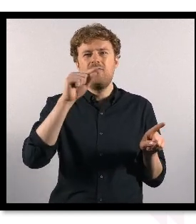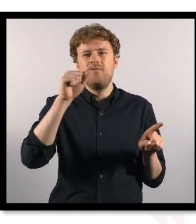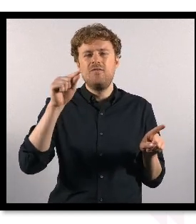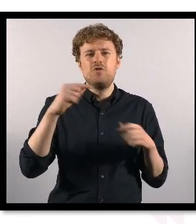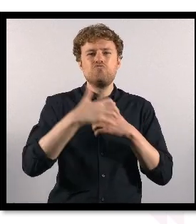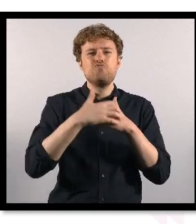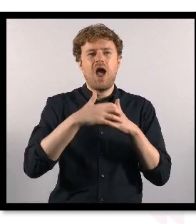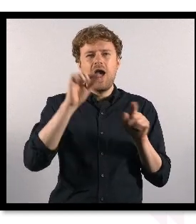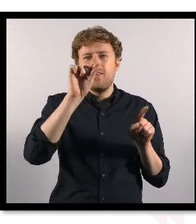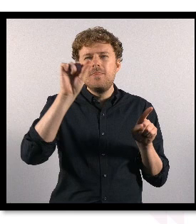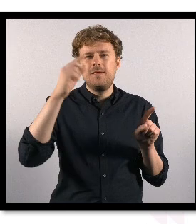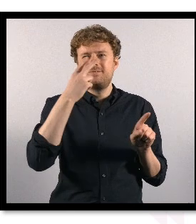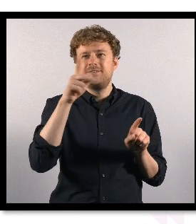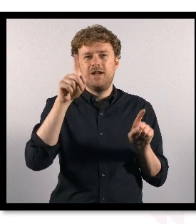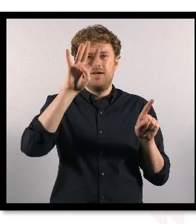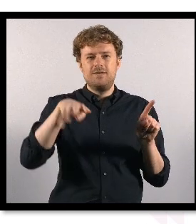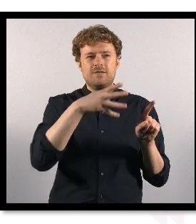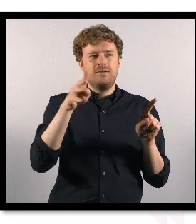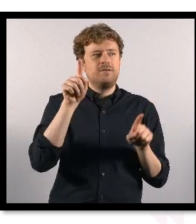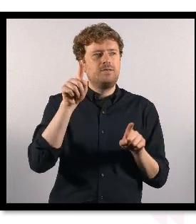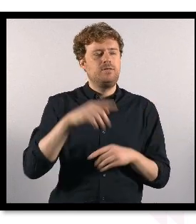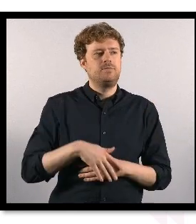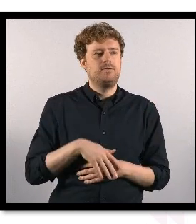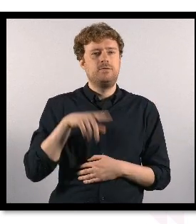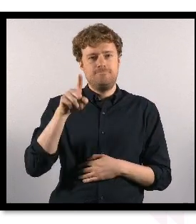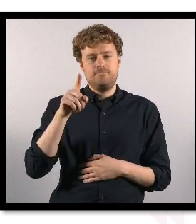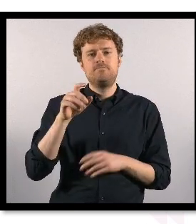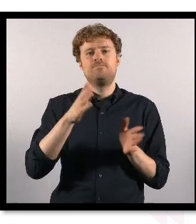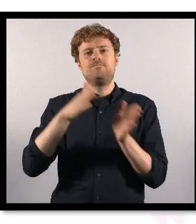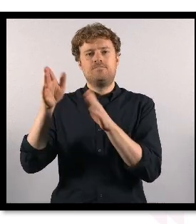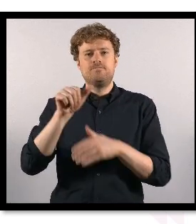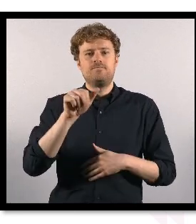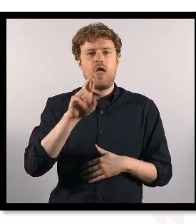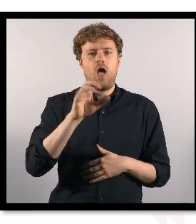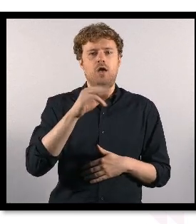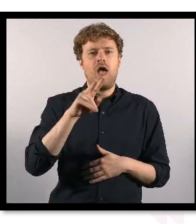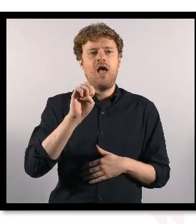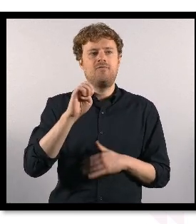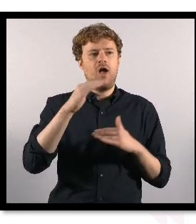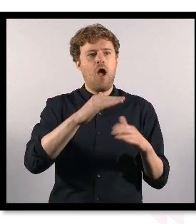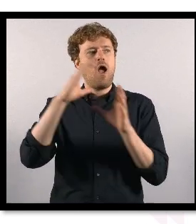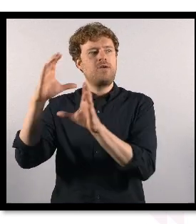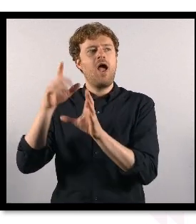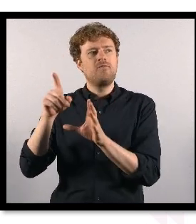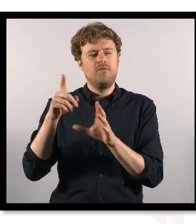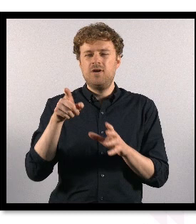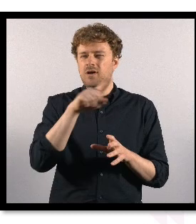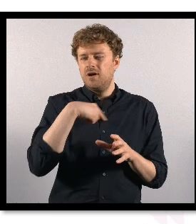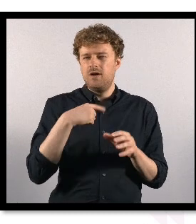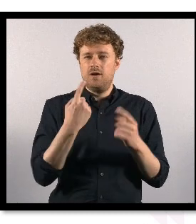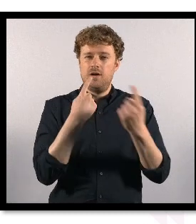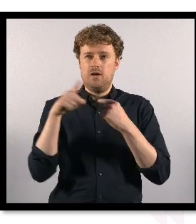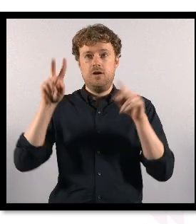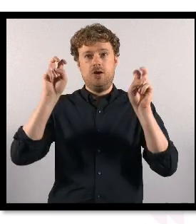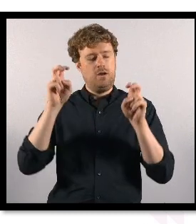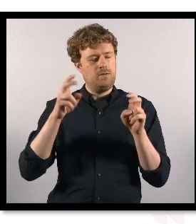think it's very important for the maintainers to take the lessons learned and redirect their energy either towards existing projects within the ecosystem or by creating